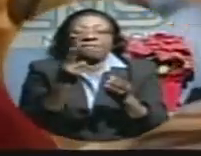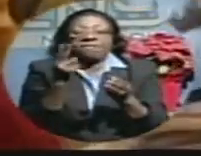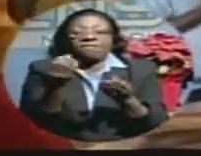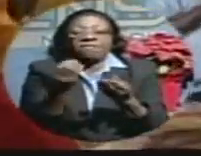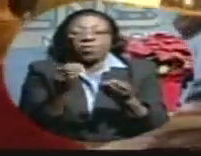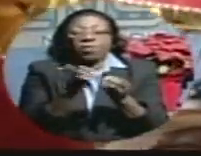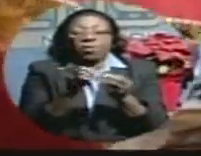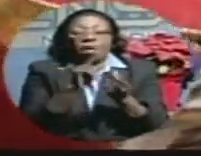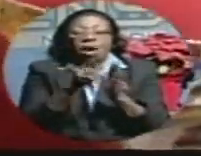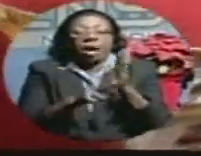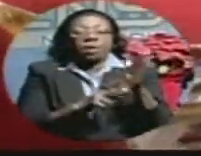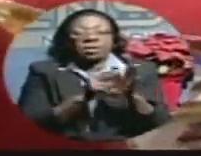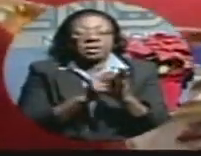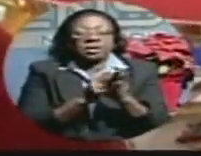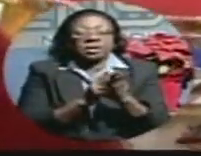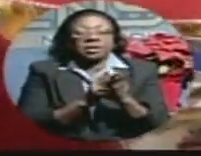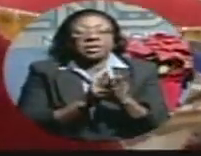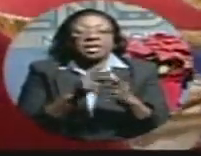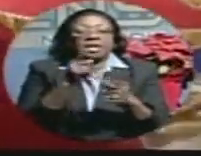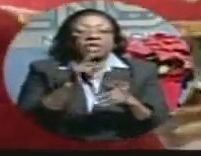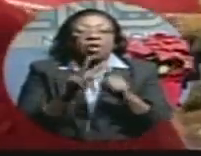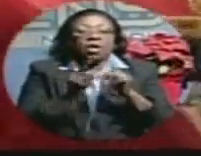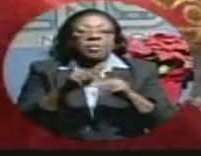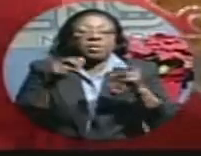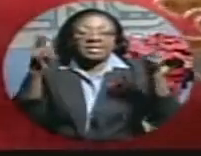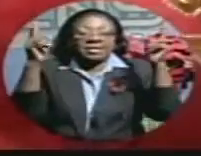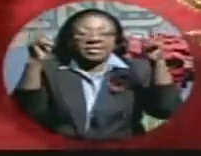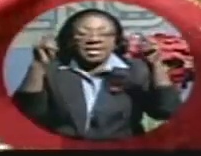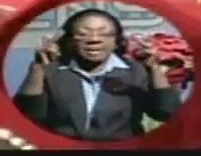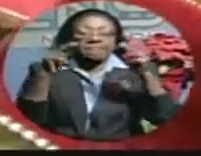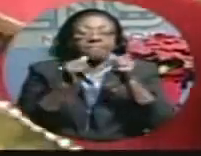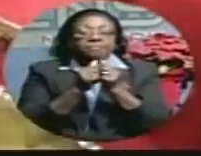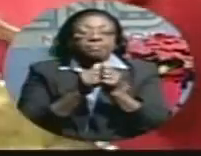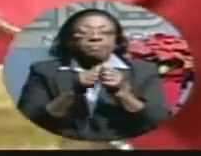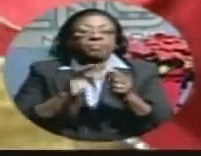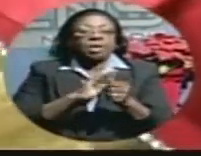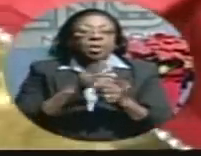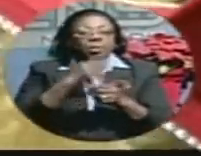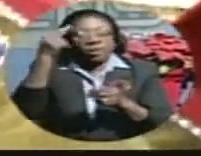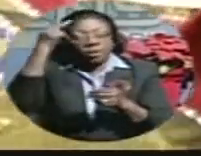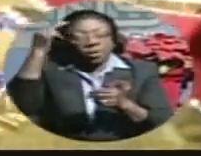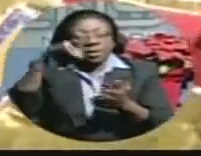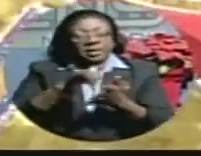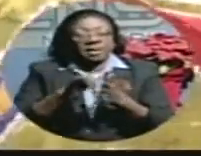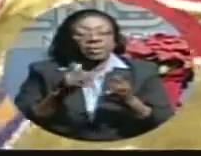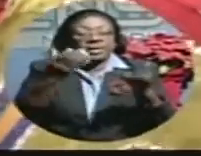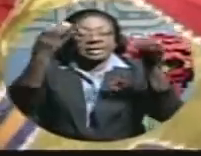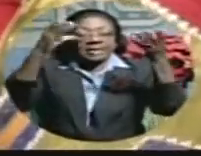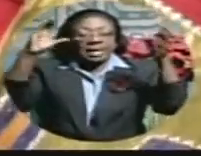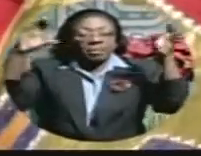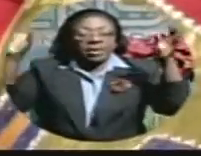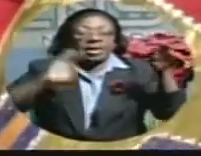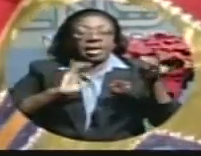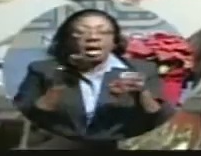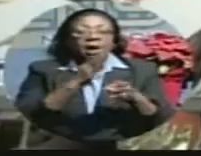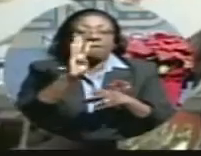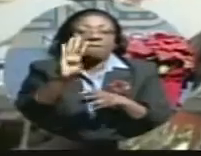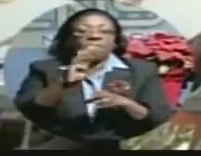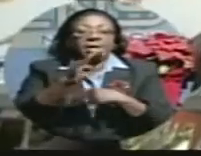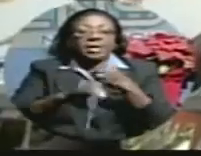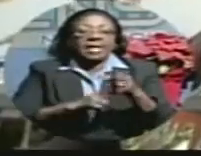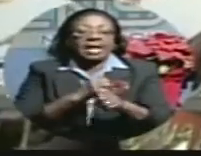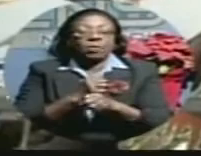also told us the significance of this year's theme. We thought that with us celebrating our 40th anniversary next year as